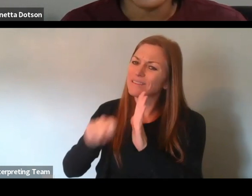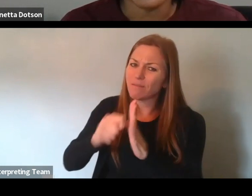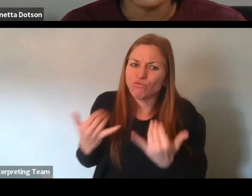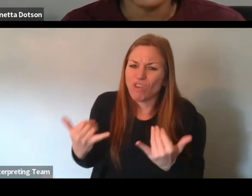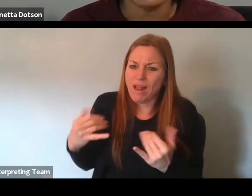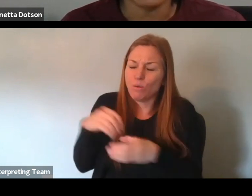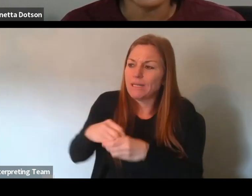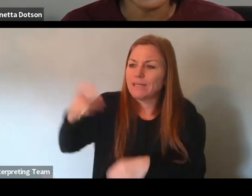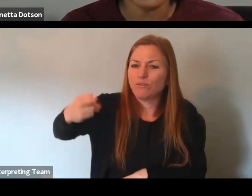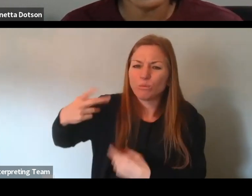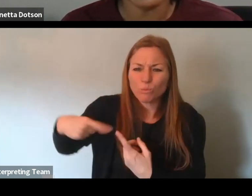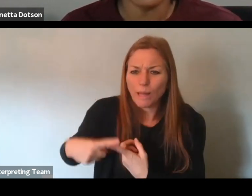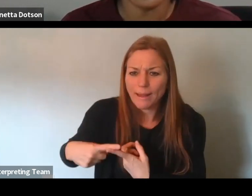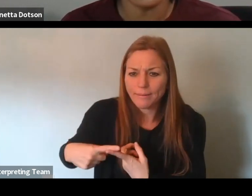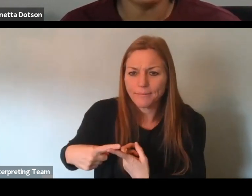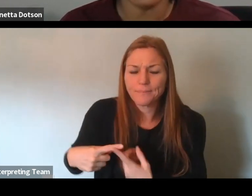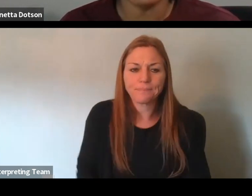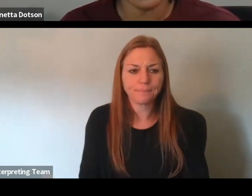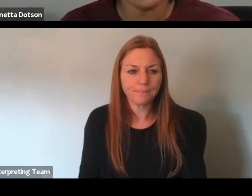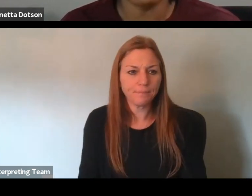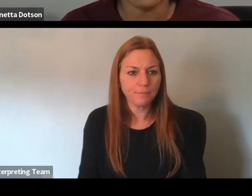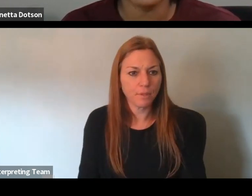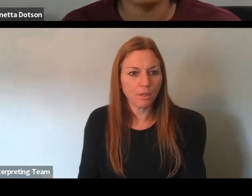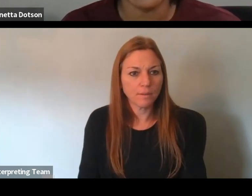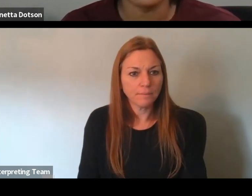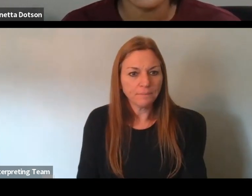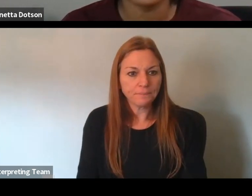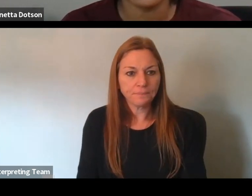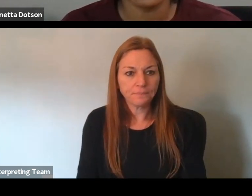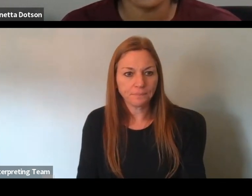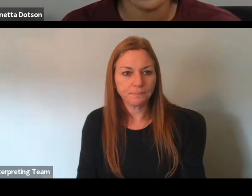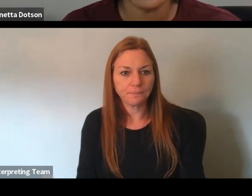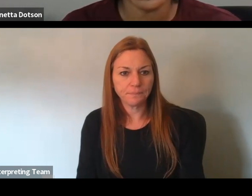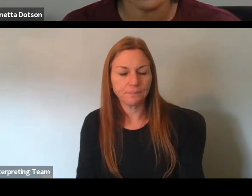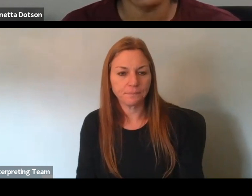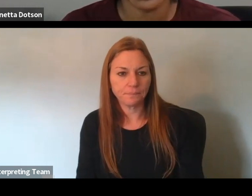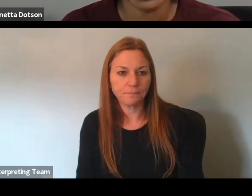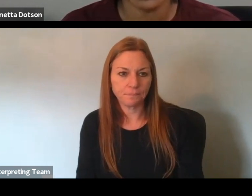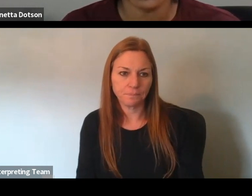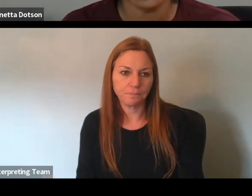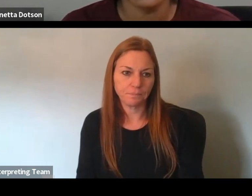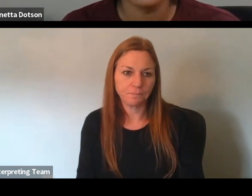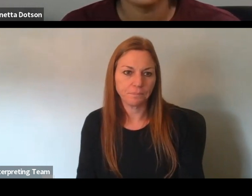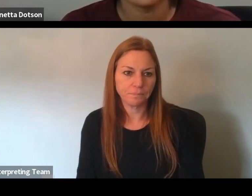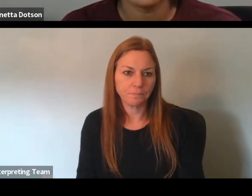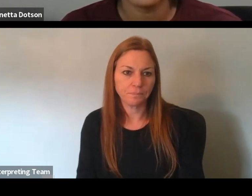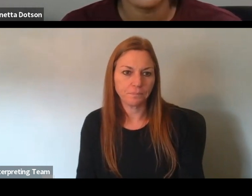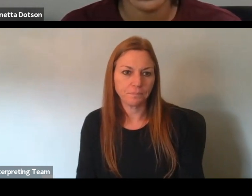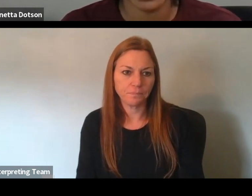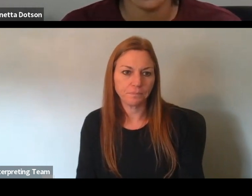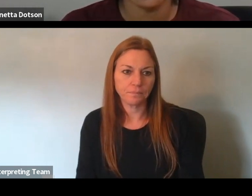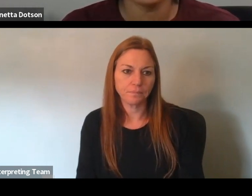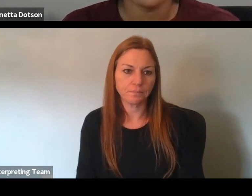So when we think about intersectionality, I like to think about things from a biopsychosocial context,